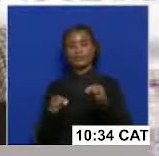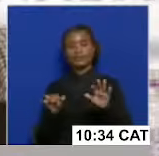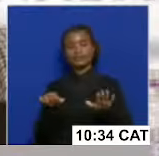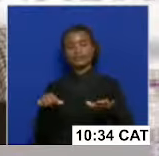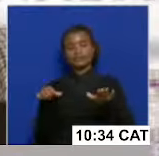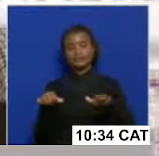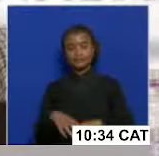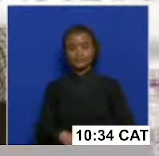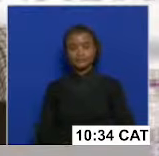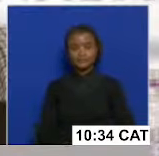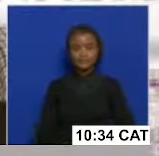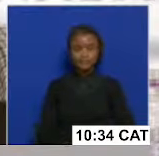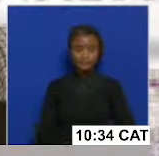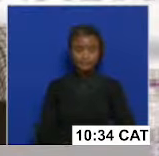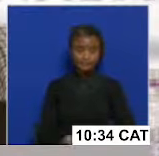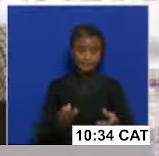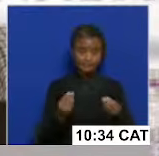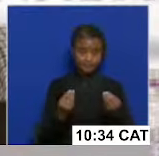Yes, I'm here. Indeed.